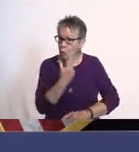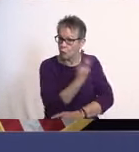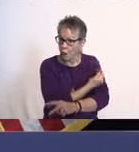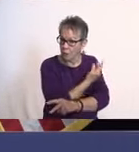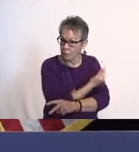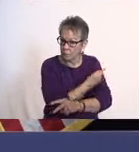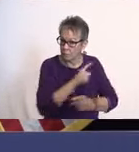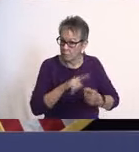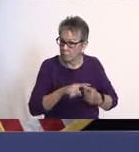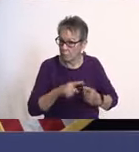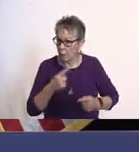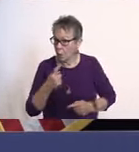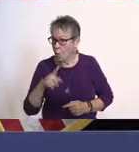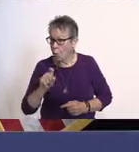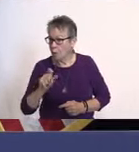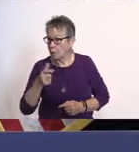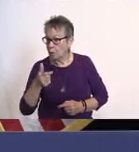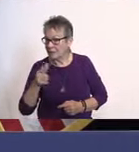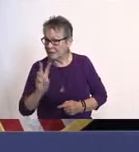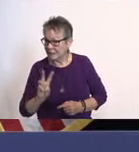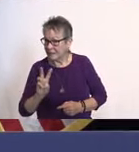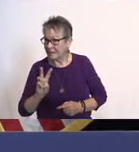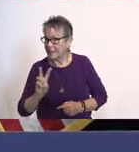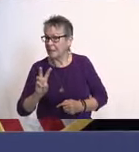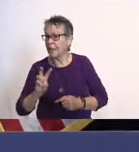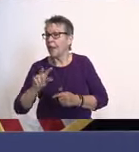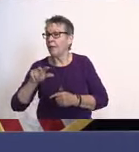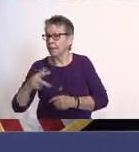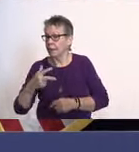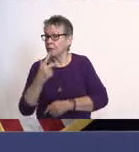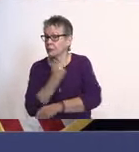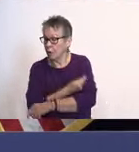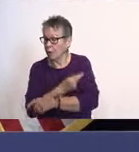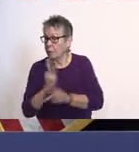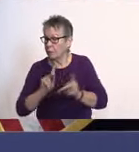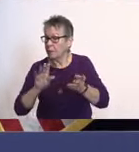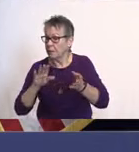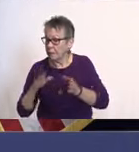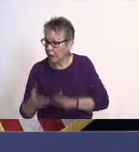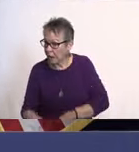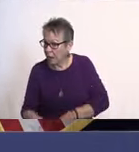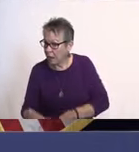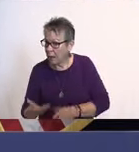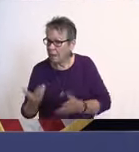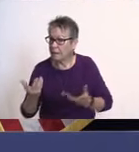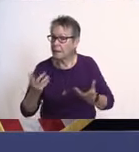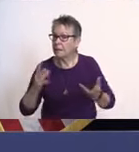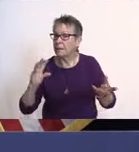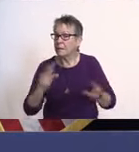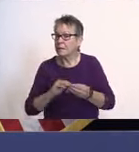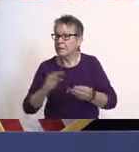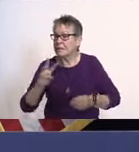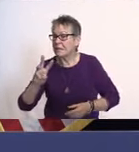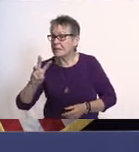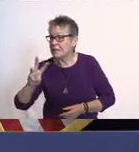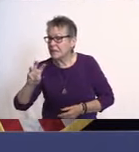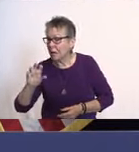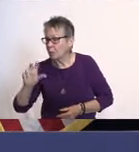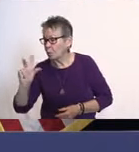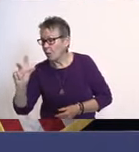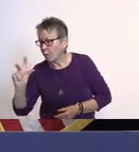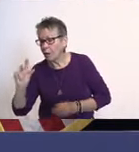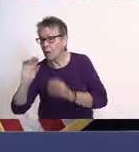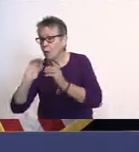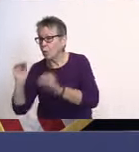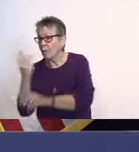booster, 633 unvaccinated. That adds up to 1,109 deaths if my math is correct, but the governor said in the